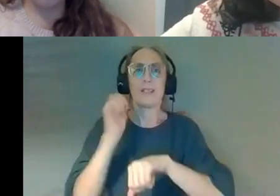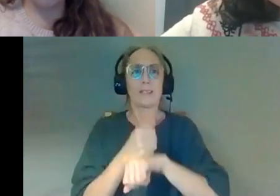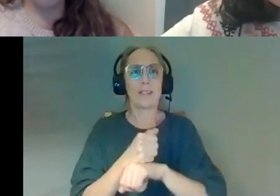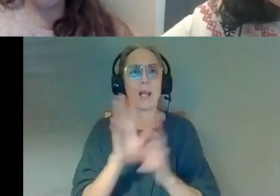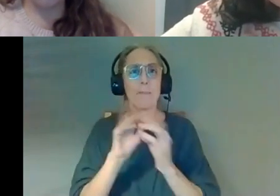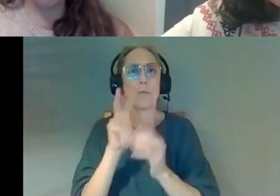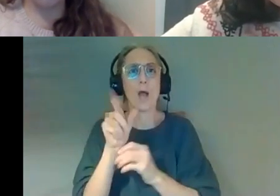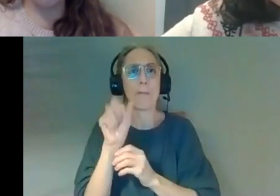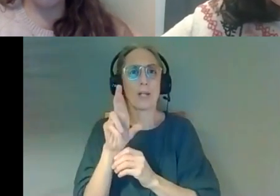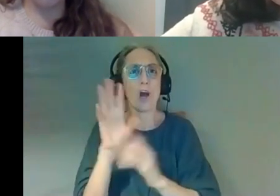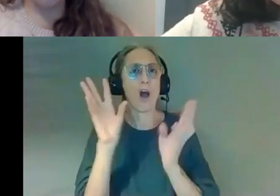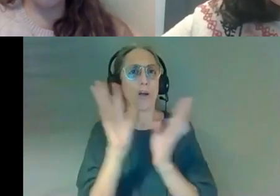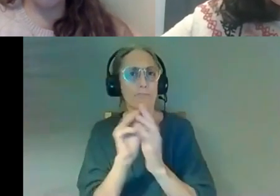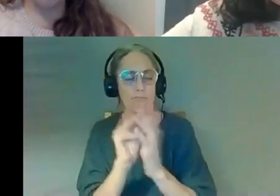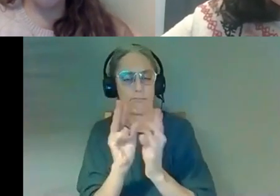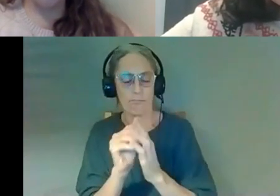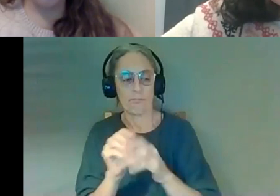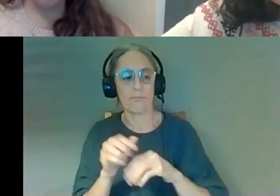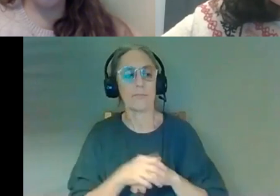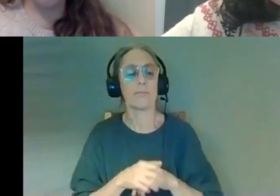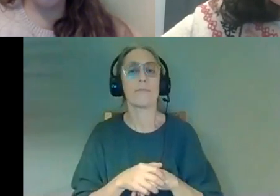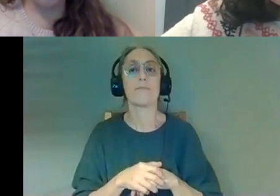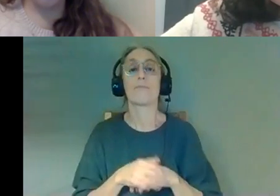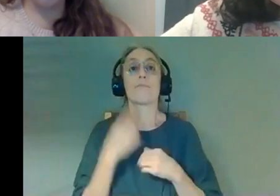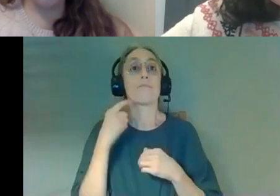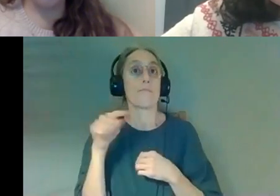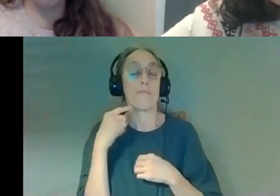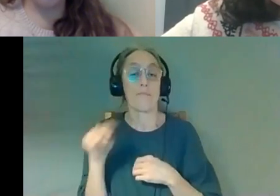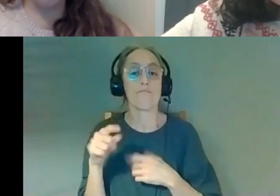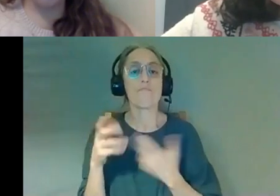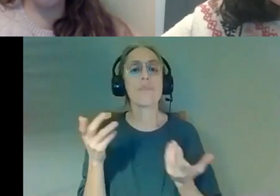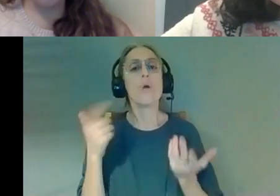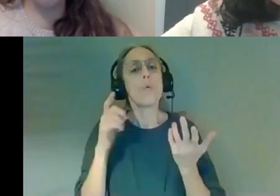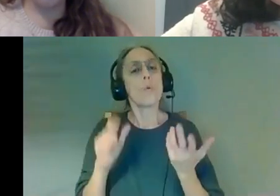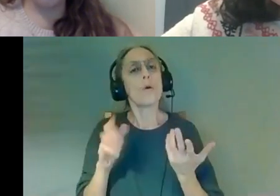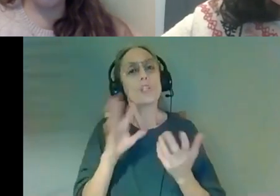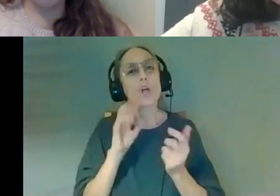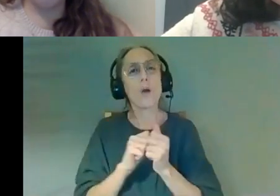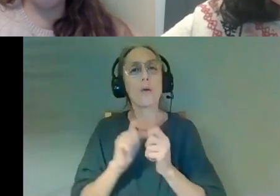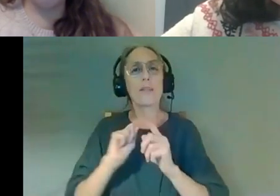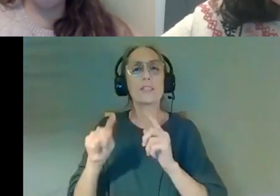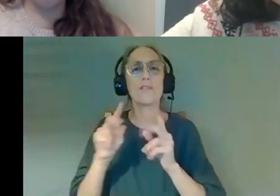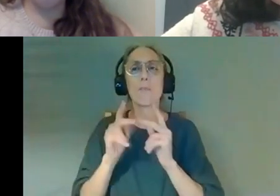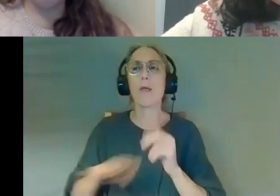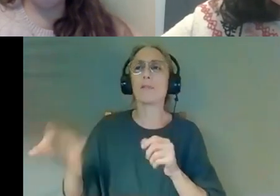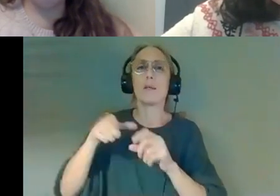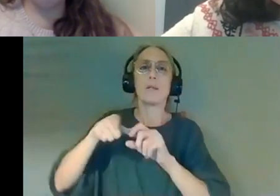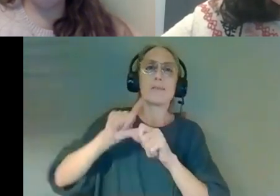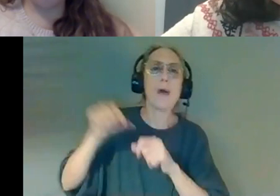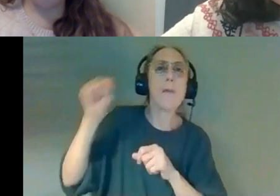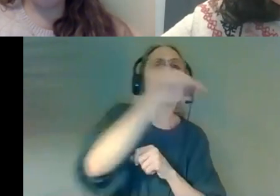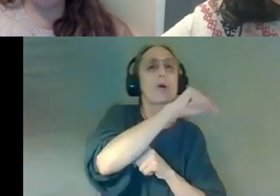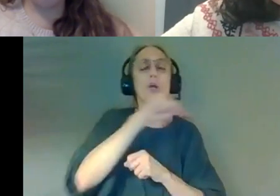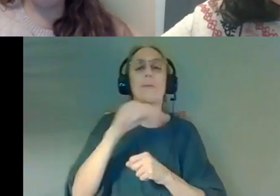to outreach to, you know, downstate communities, suburban communities, about how to access